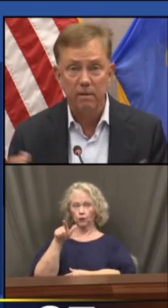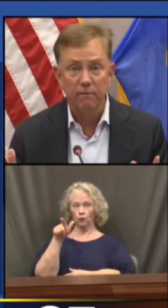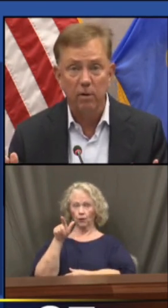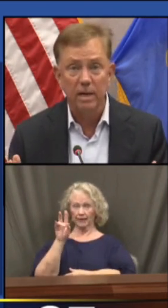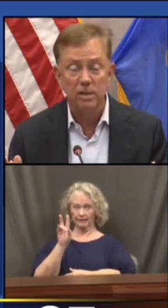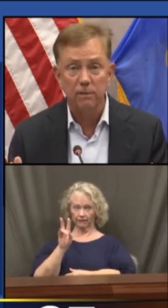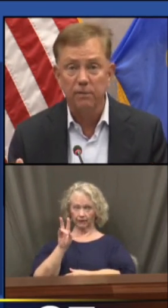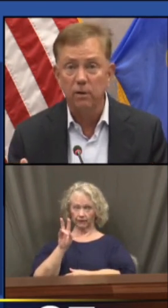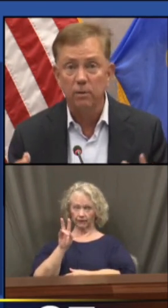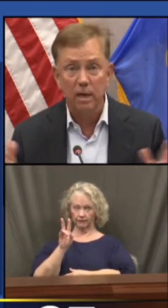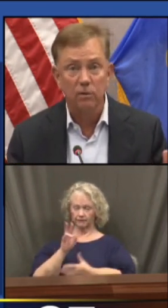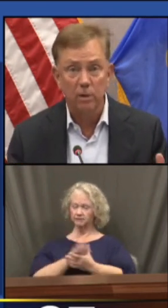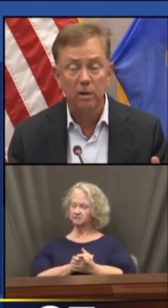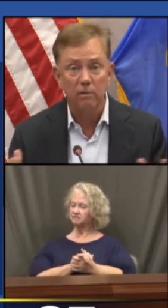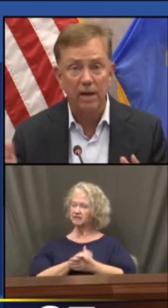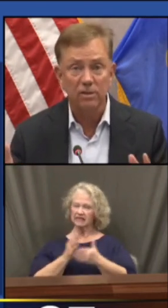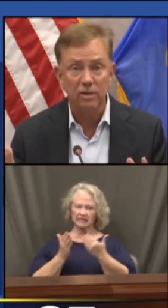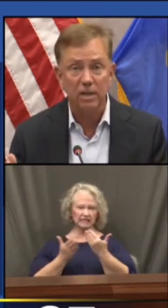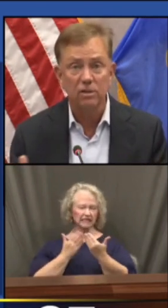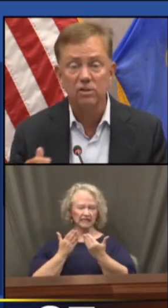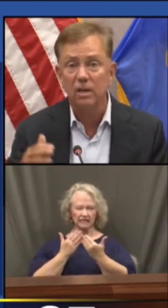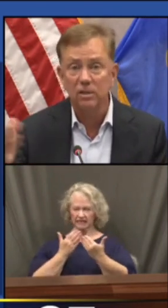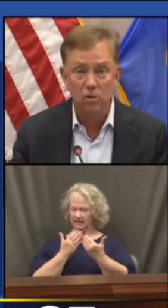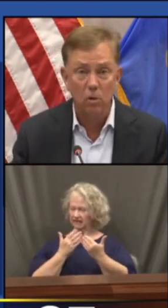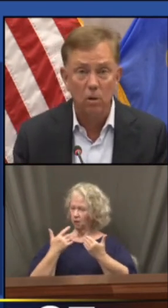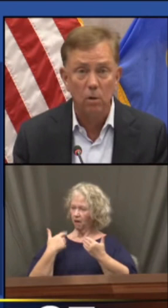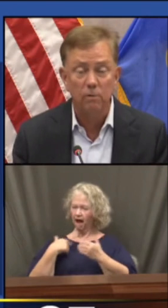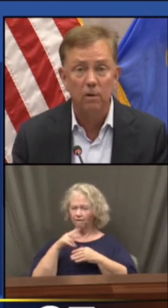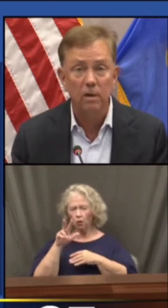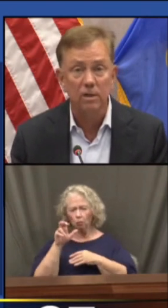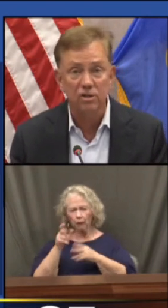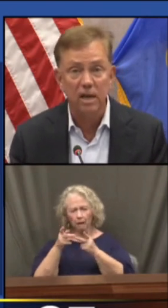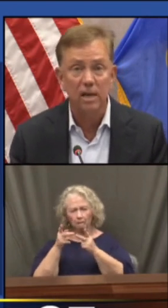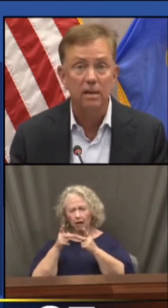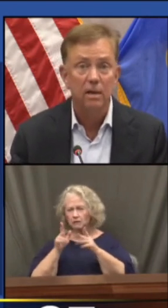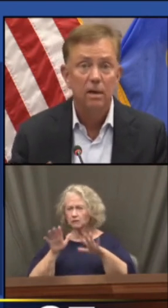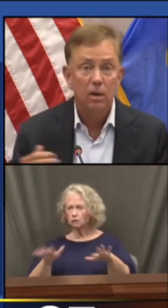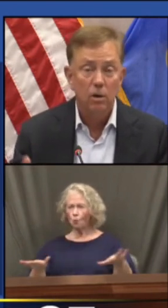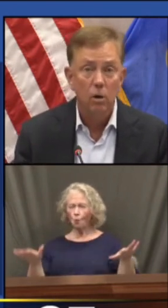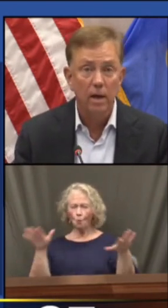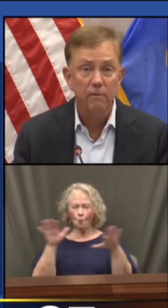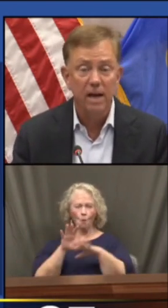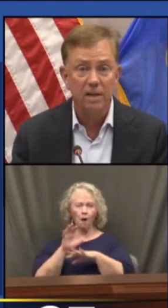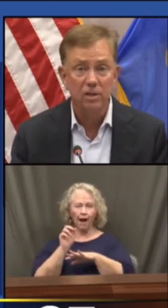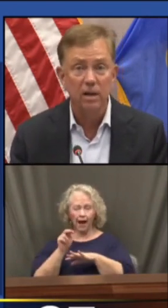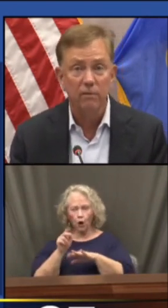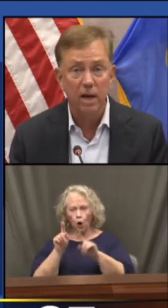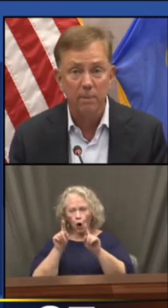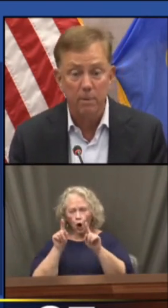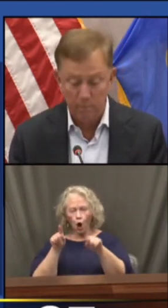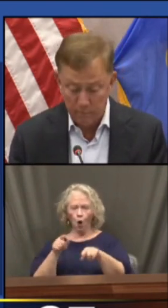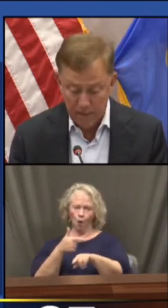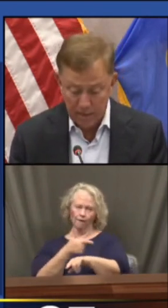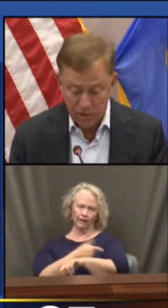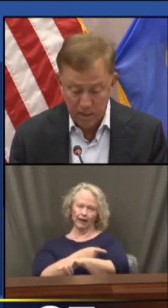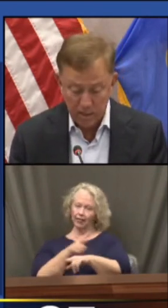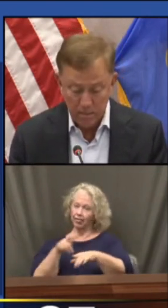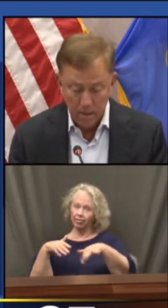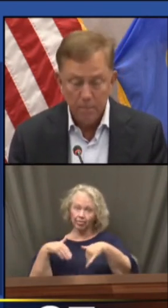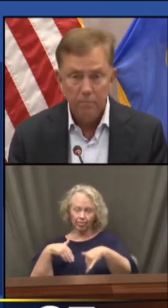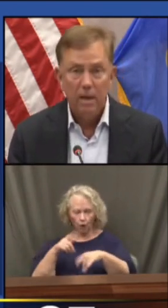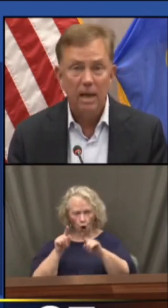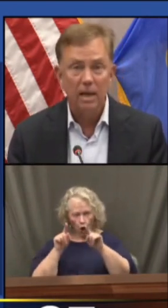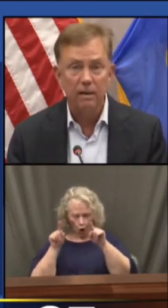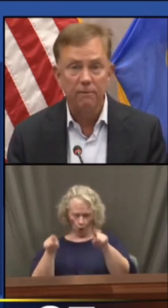We've made it very easy for you. We got 300 vaccination sites all over the state. Go get vaccinated if you haven't been